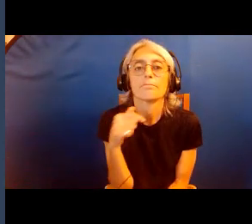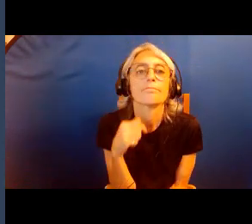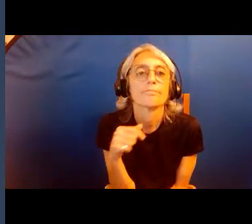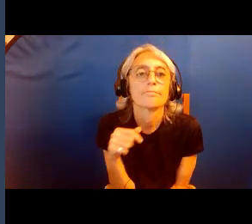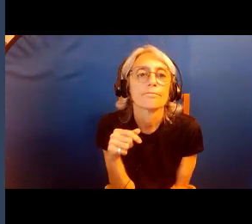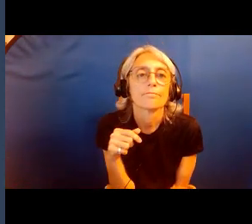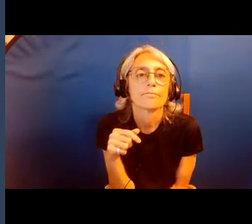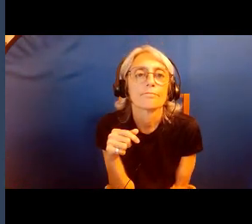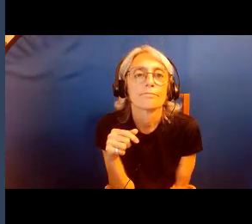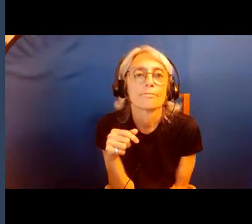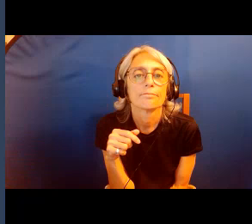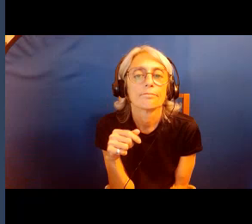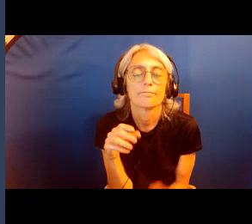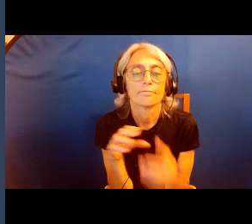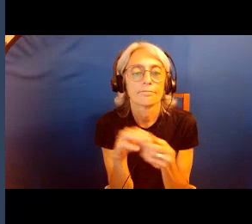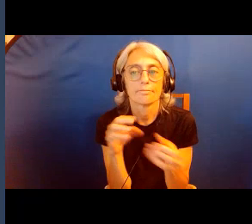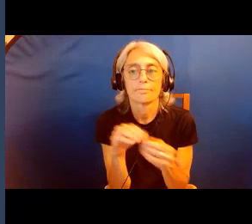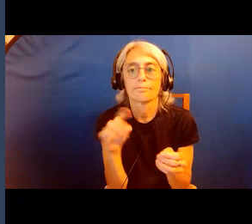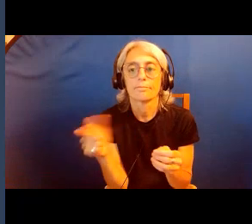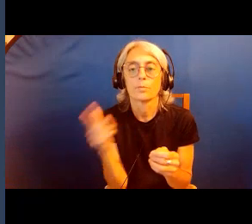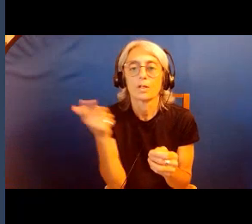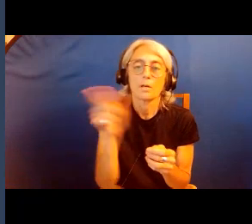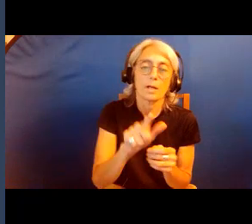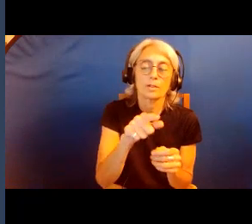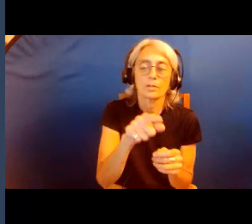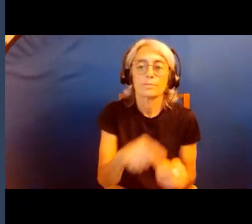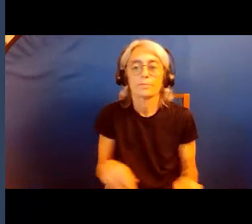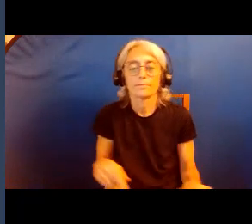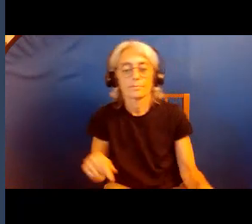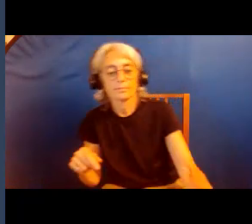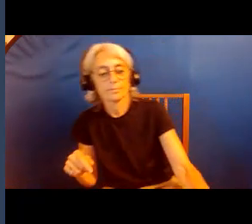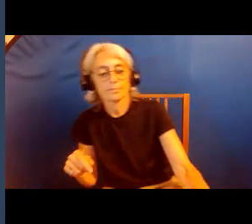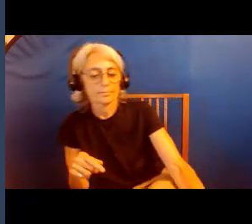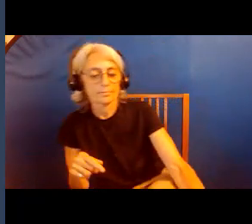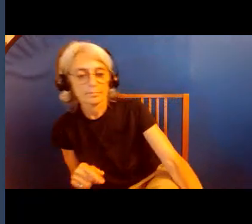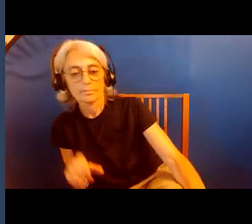next comment and we will come back to you. Next, I'd like to call on